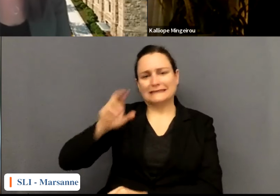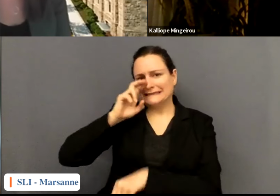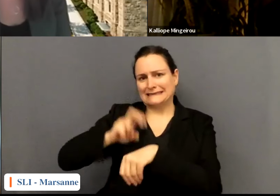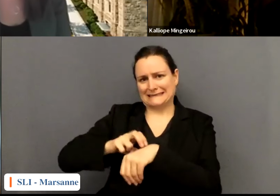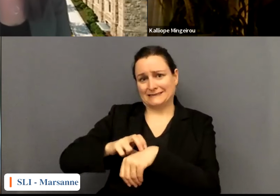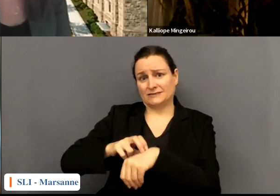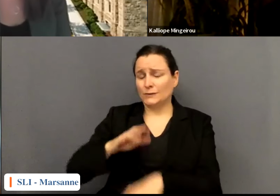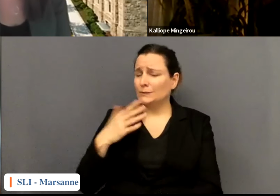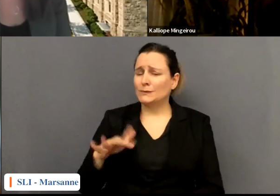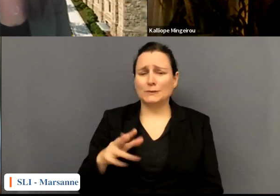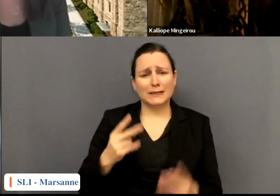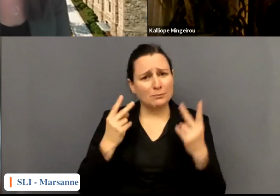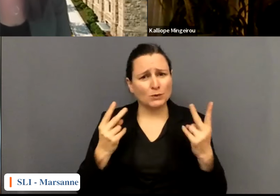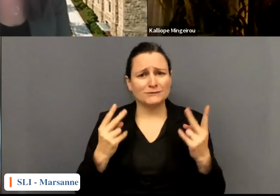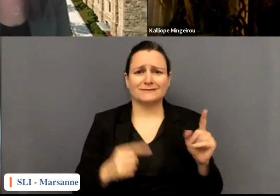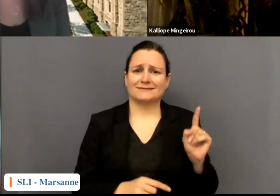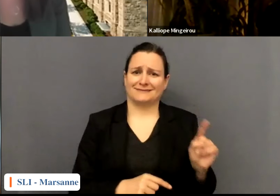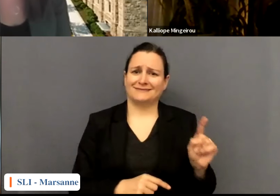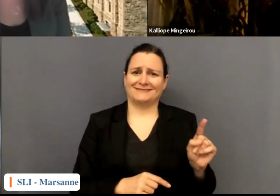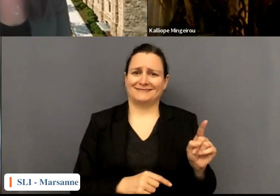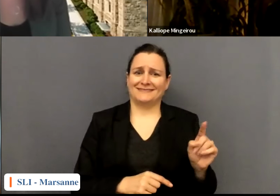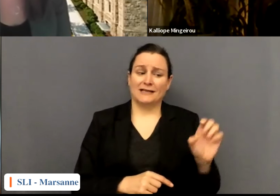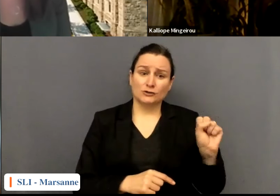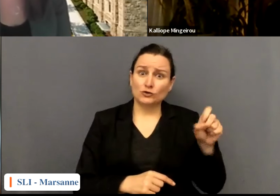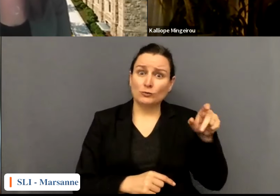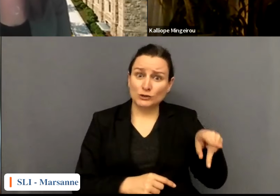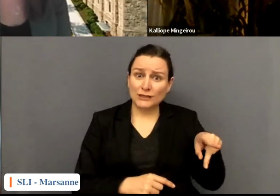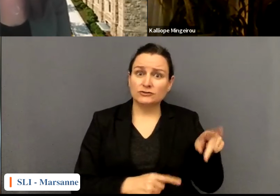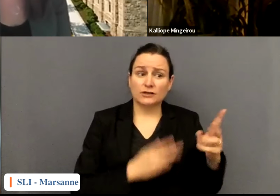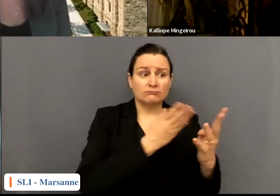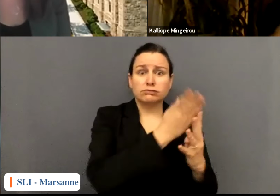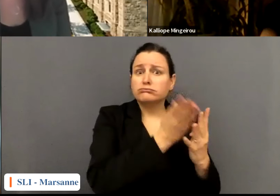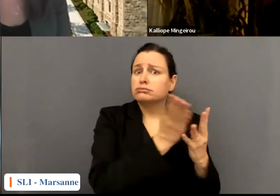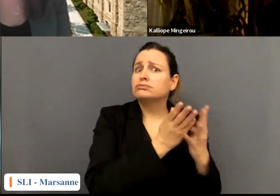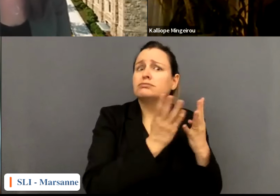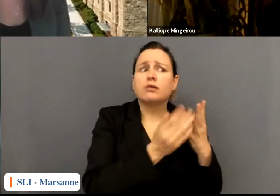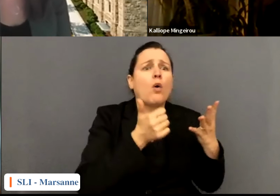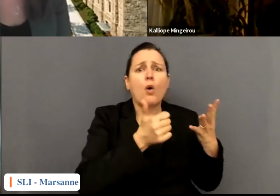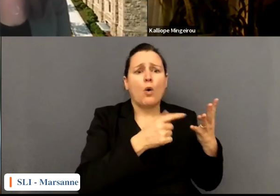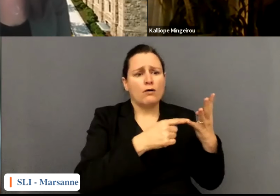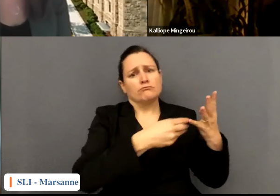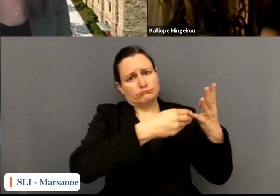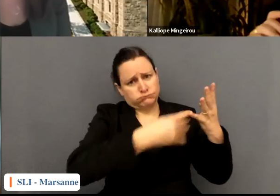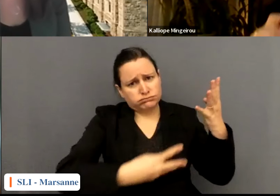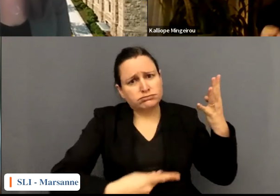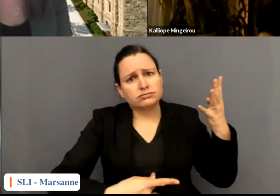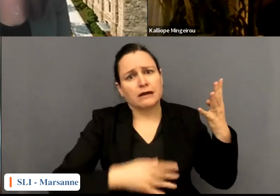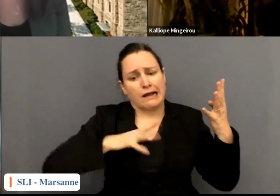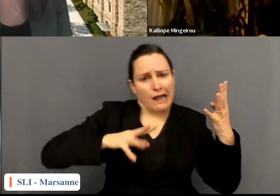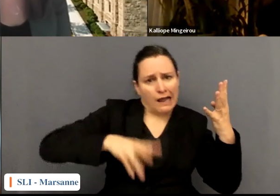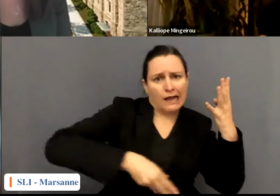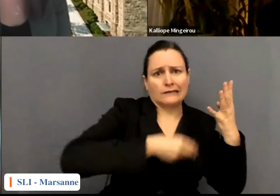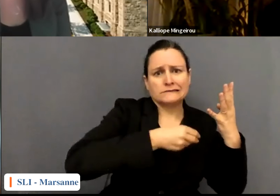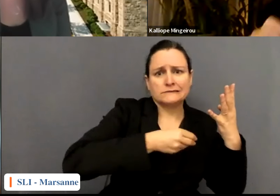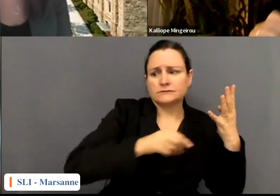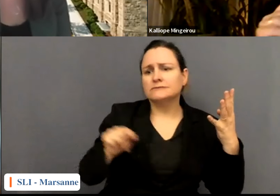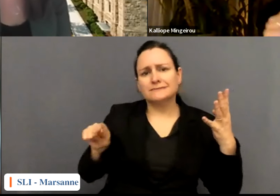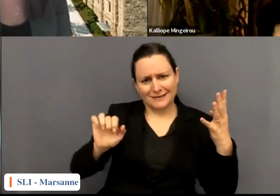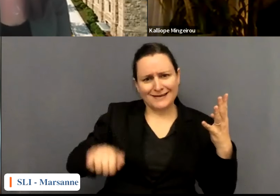the full potential of the social protection mechanism in order to address violence against women and girls. I think that was very